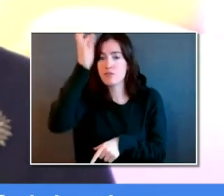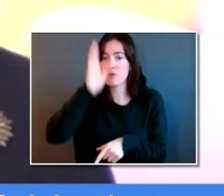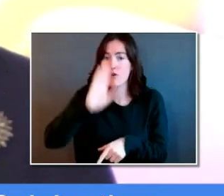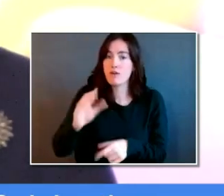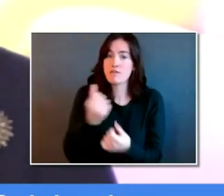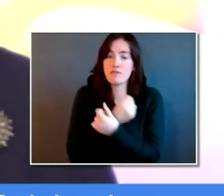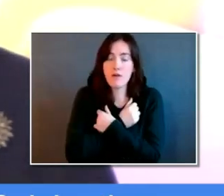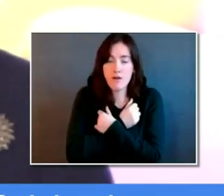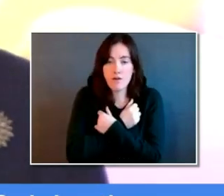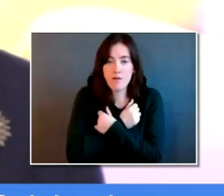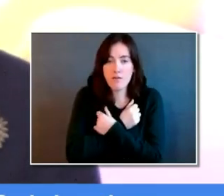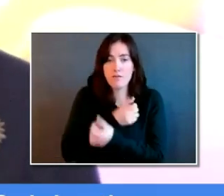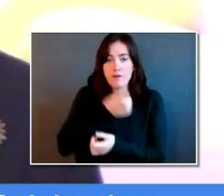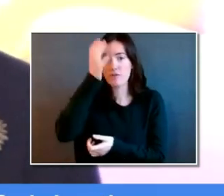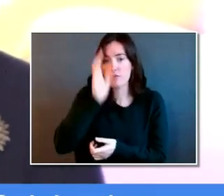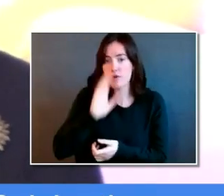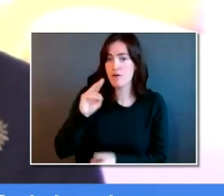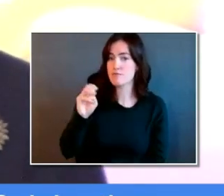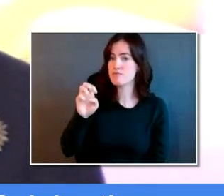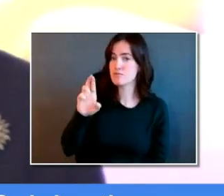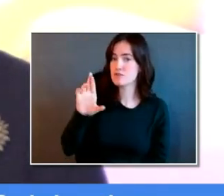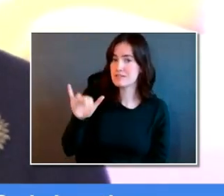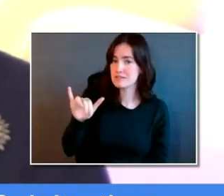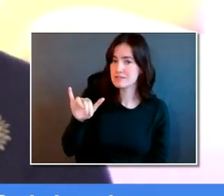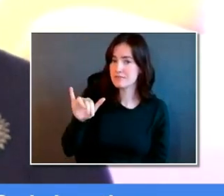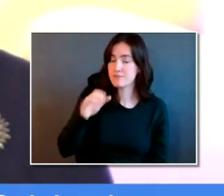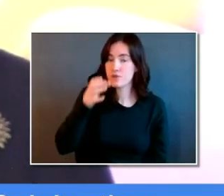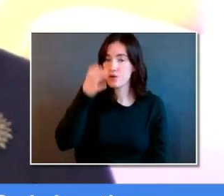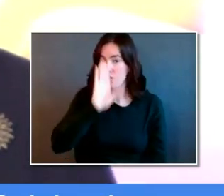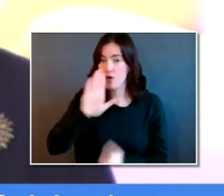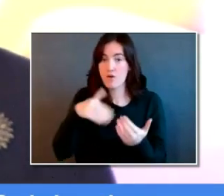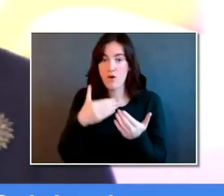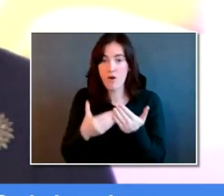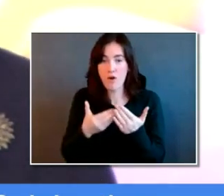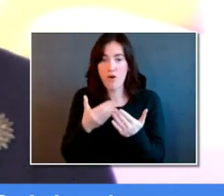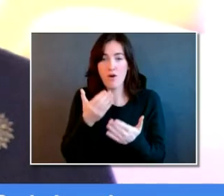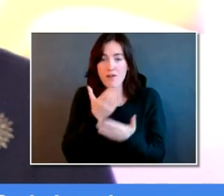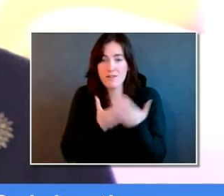mercy, a God who has all power in his hands.